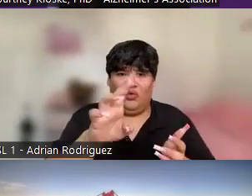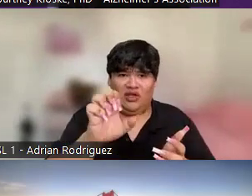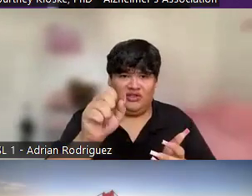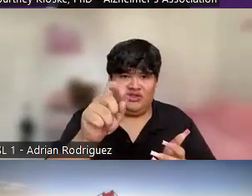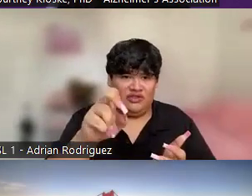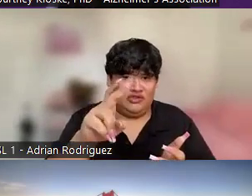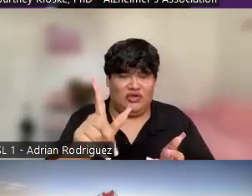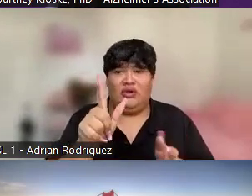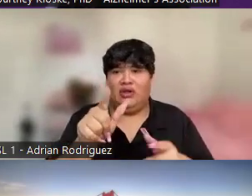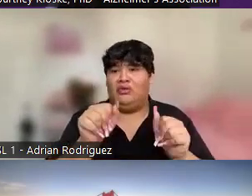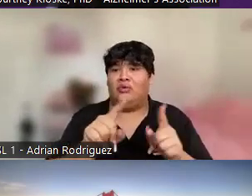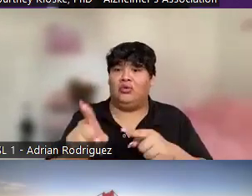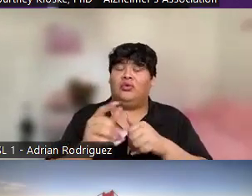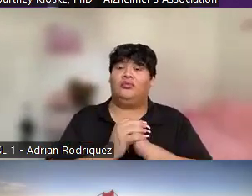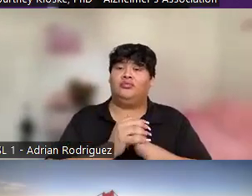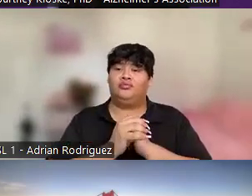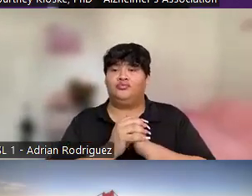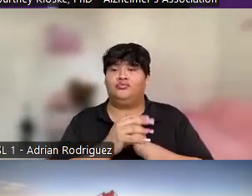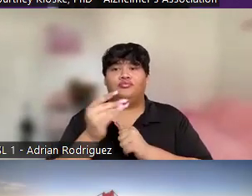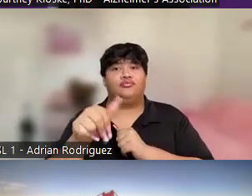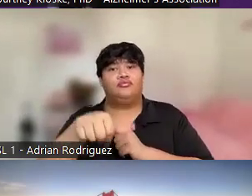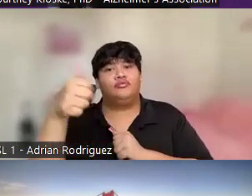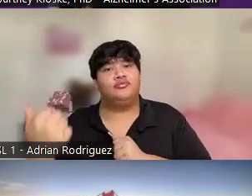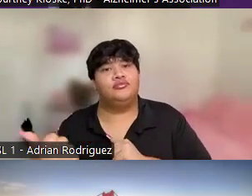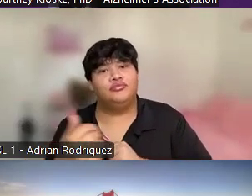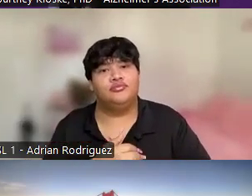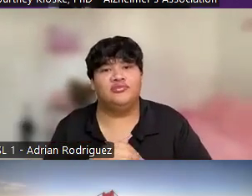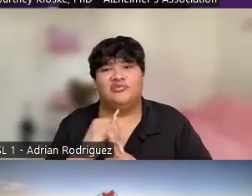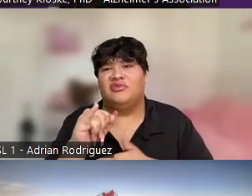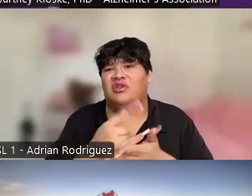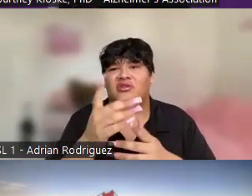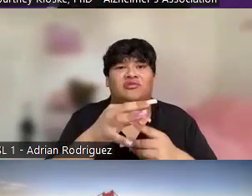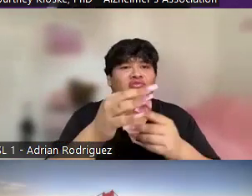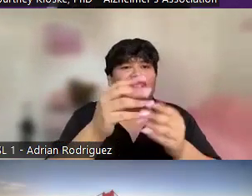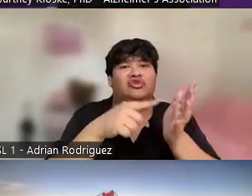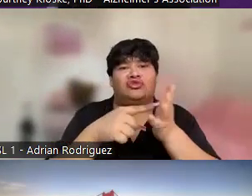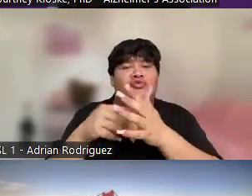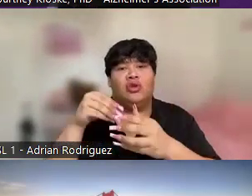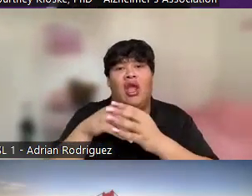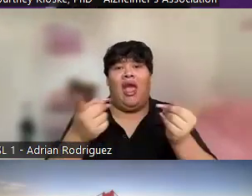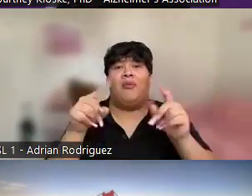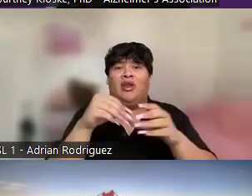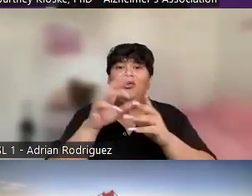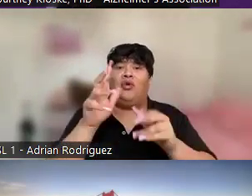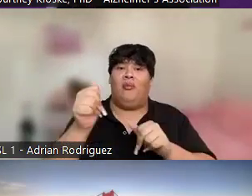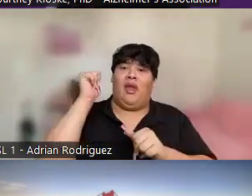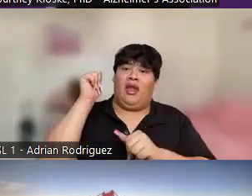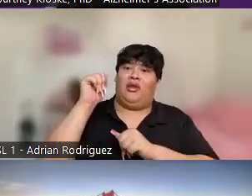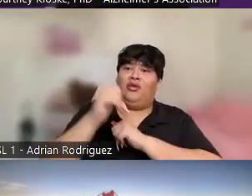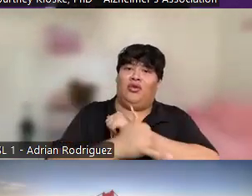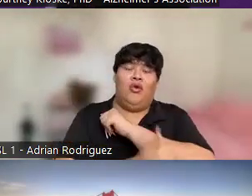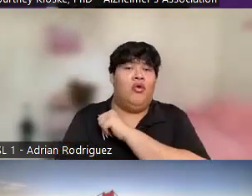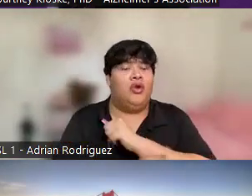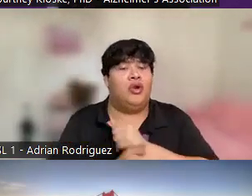the fact. And the next one is just to highlight, because it is happening in your backyard. This is